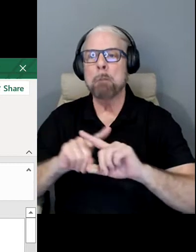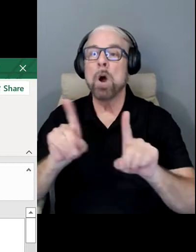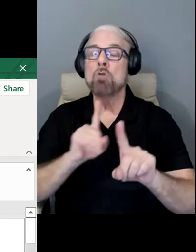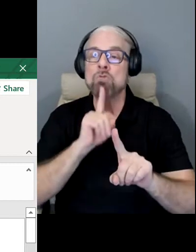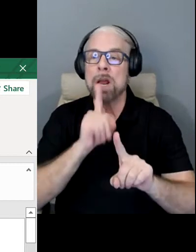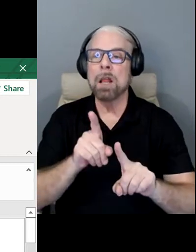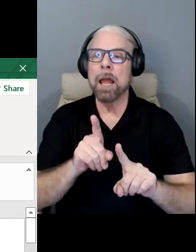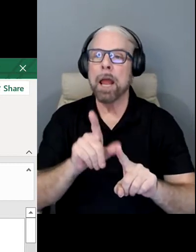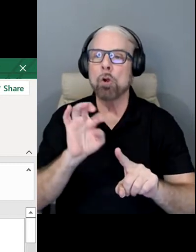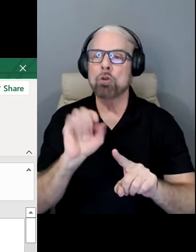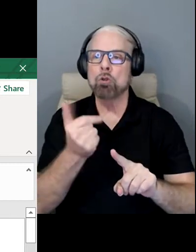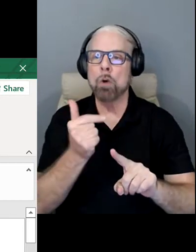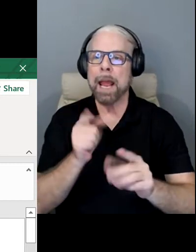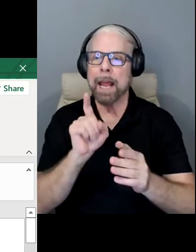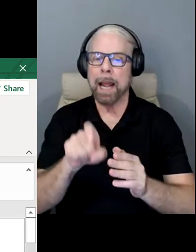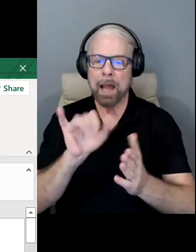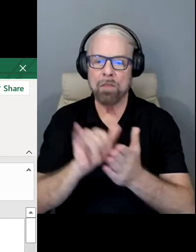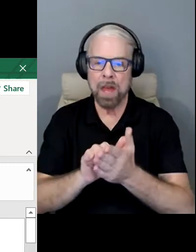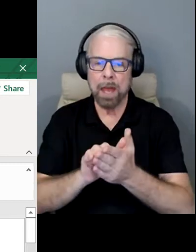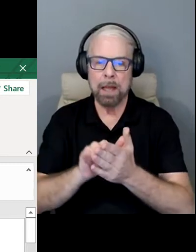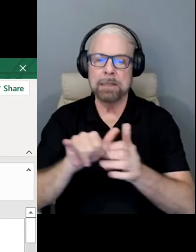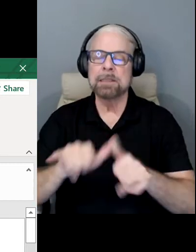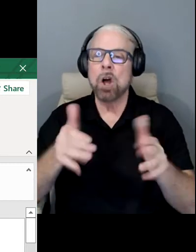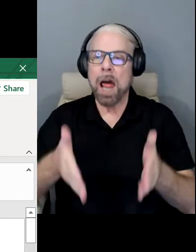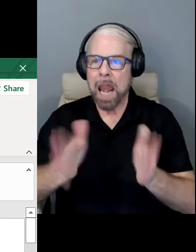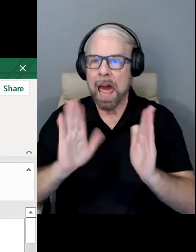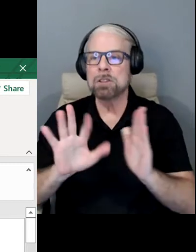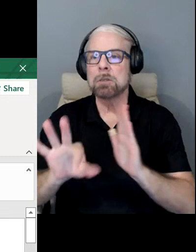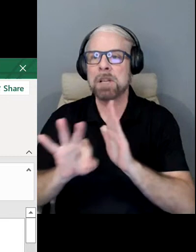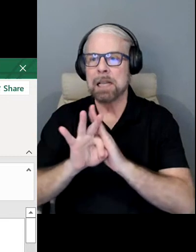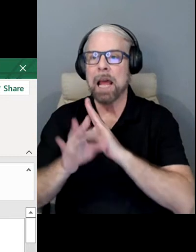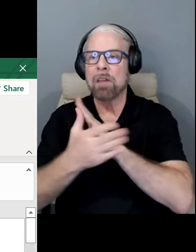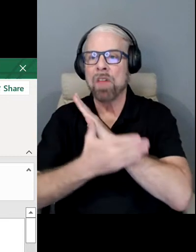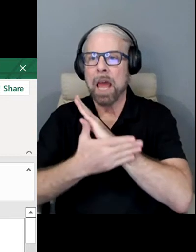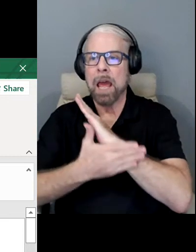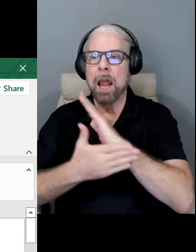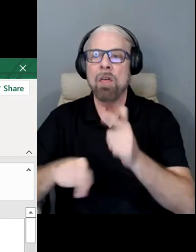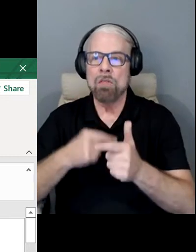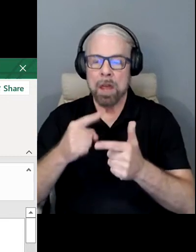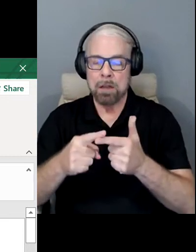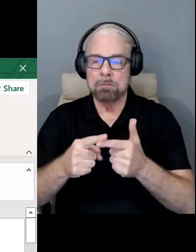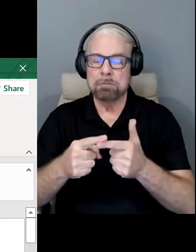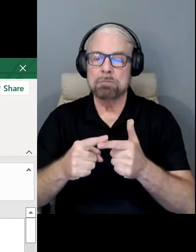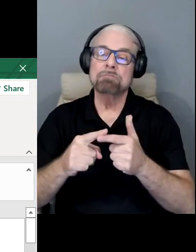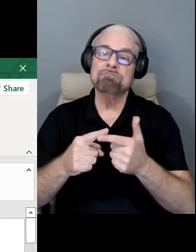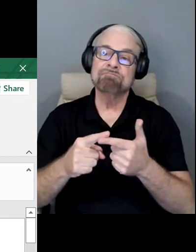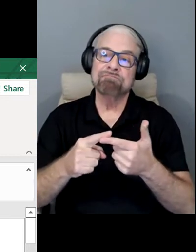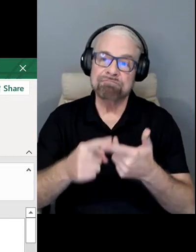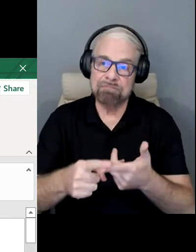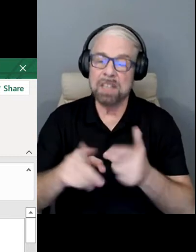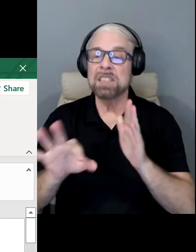clicks in that, it still allows him to select the county. And then at that point, when you selected information in the next